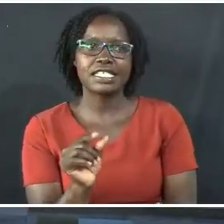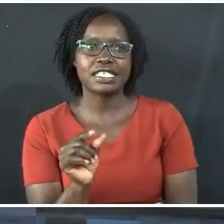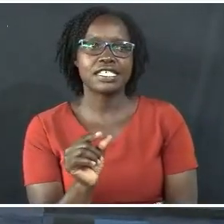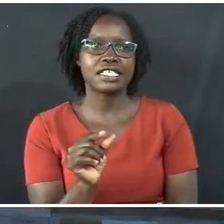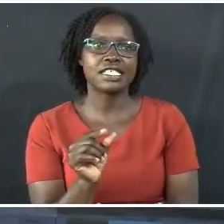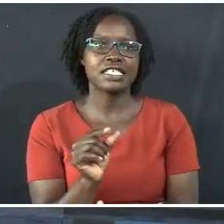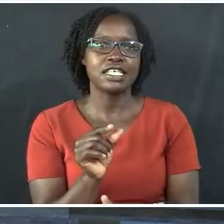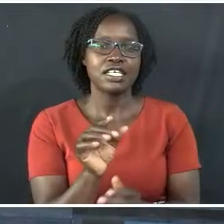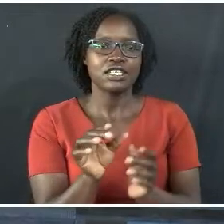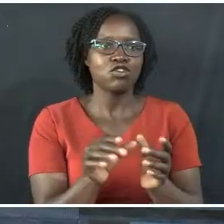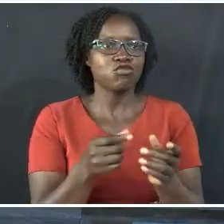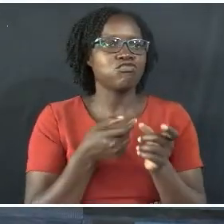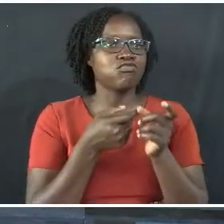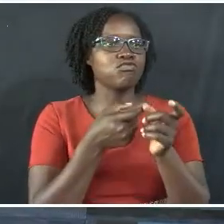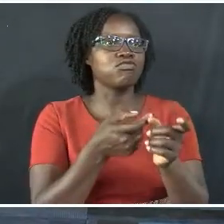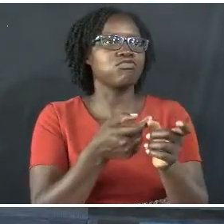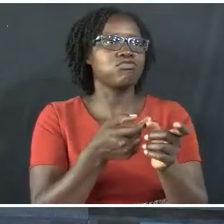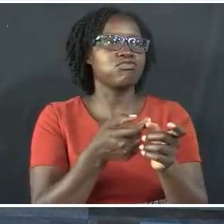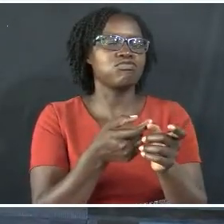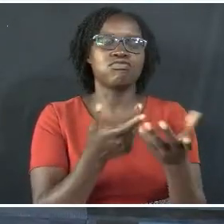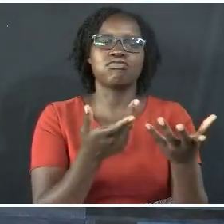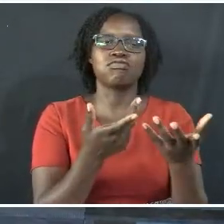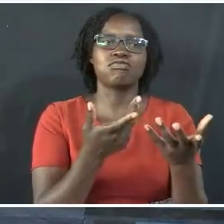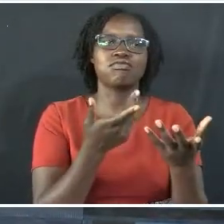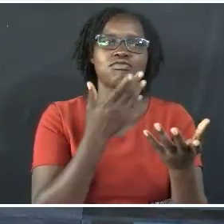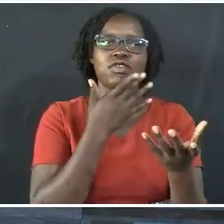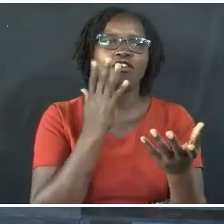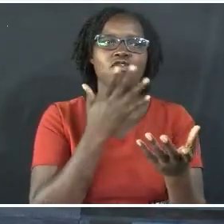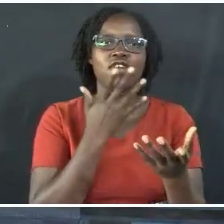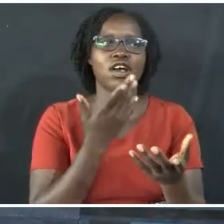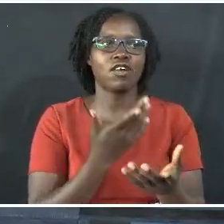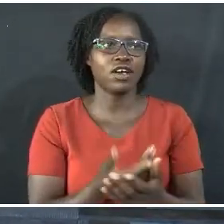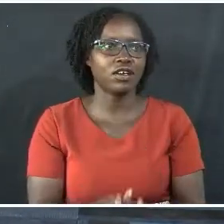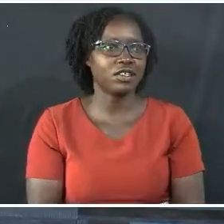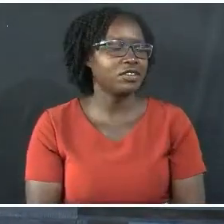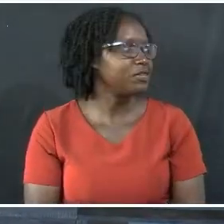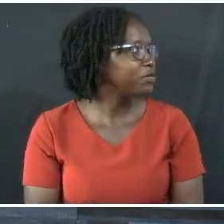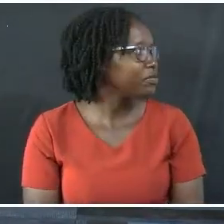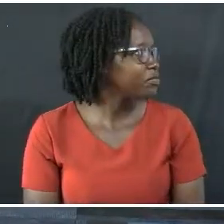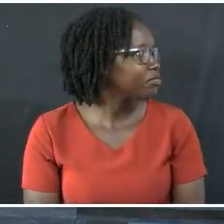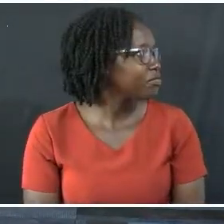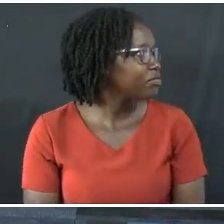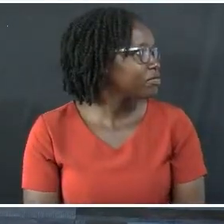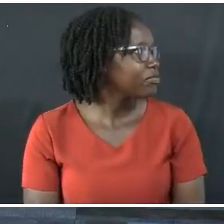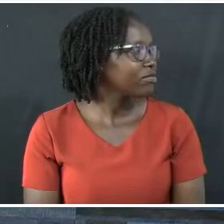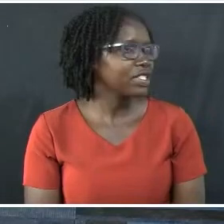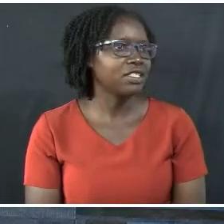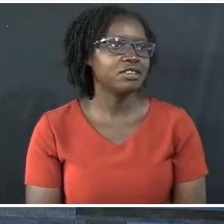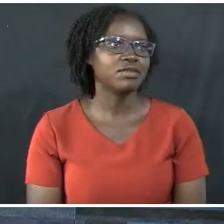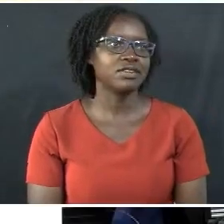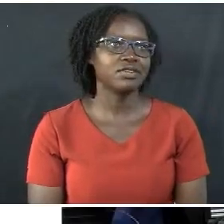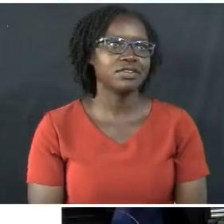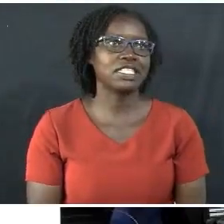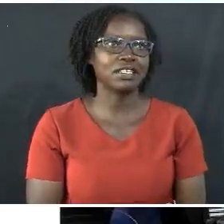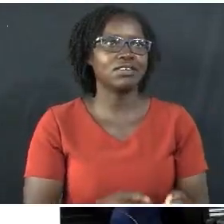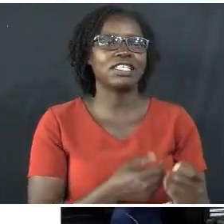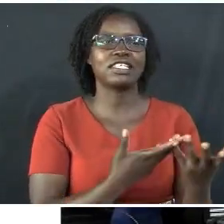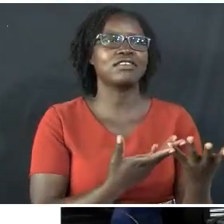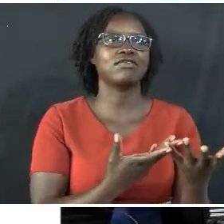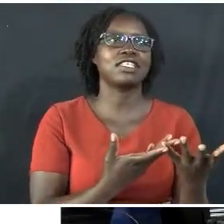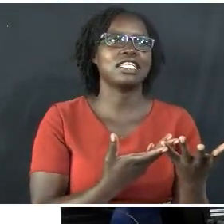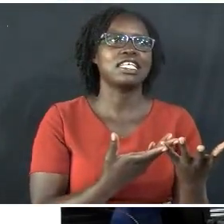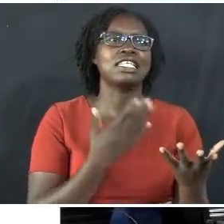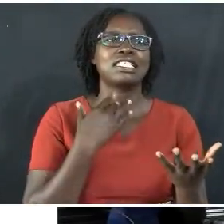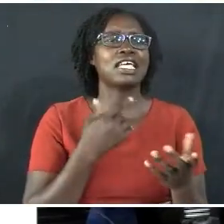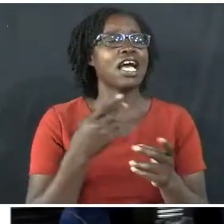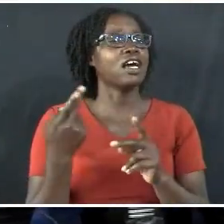to receive a rose from me. What do you say to that church? Amen. I think they